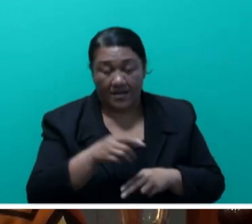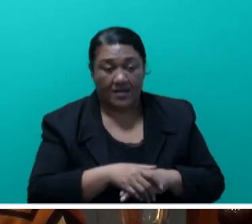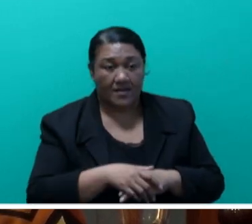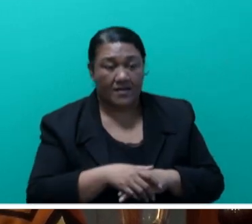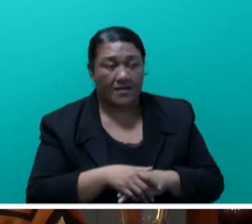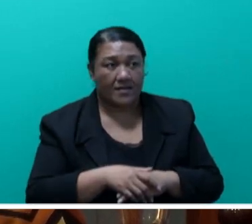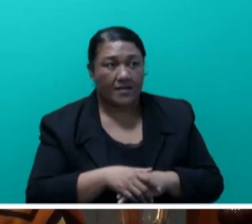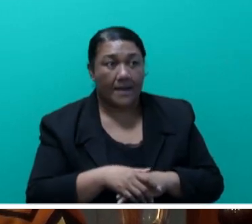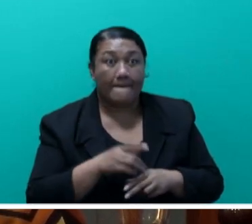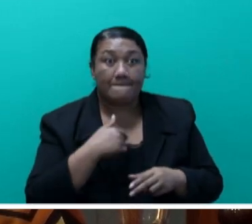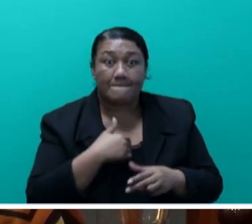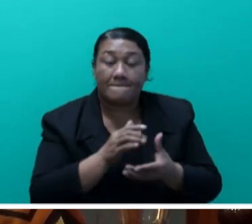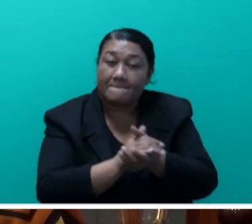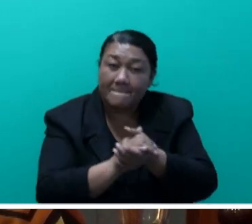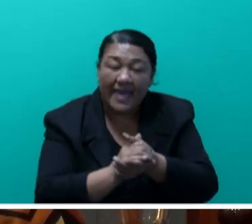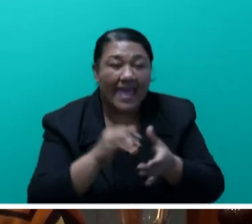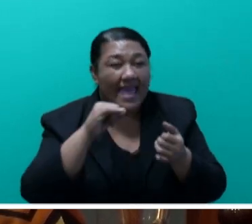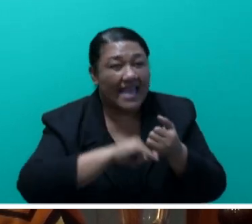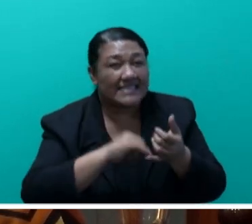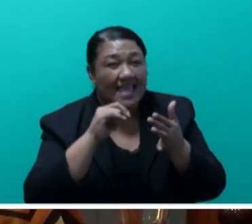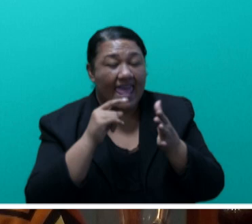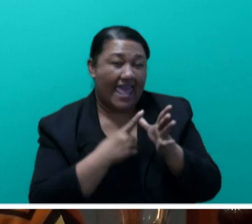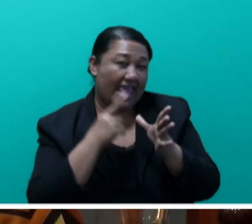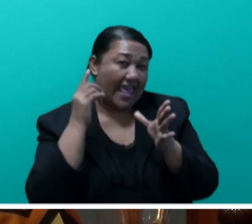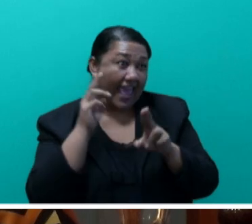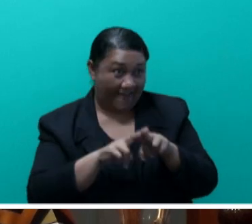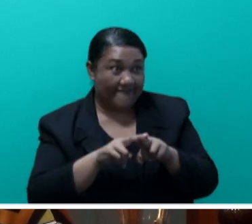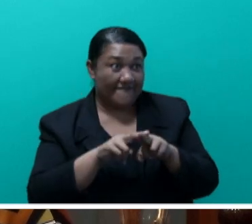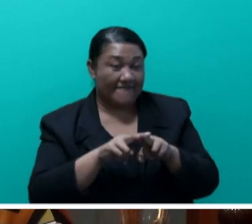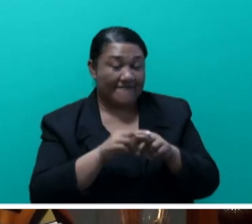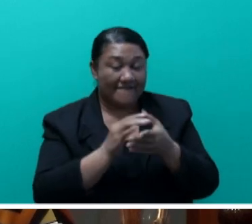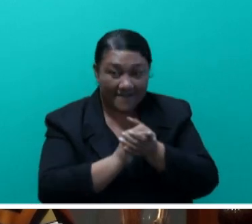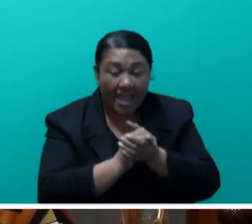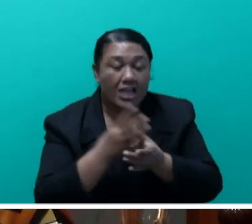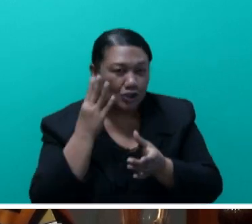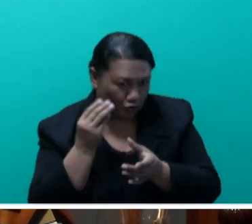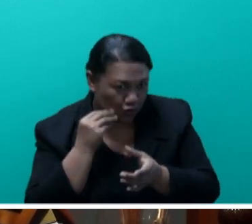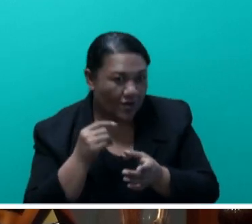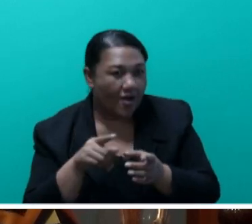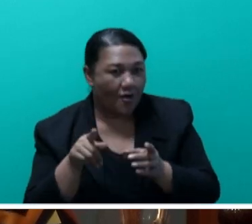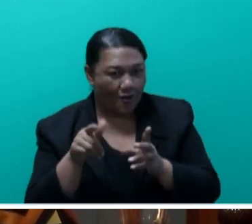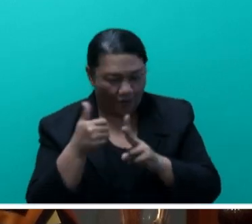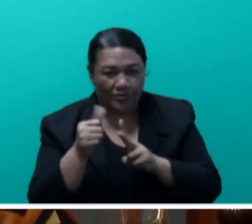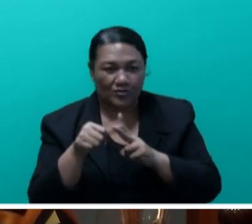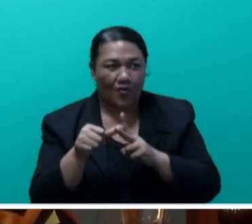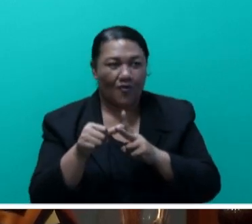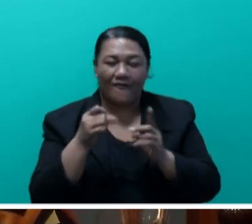about SAF, Sustainable Aviation Fuel, and sugar is a